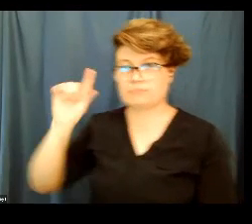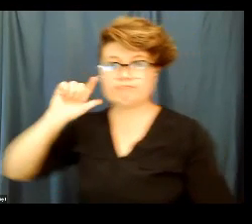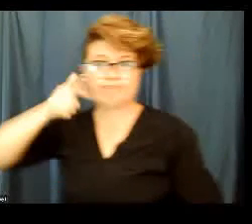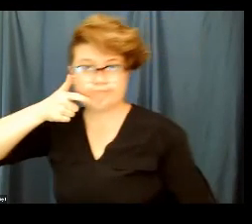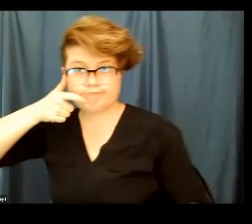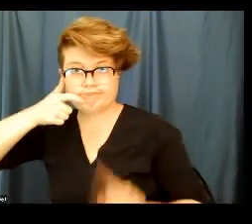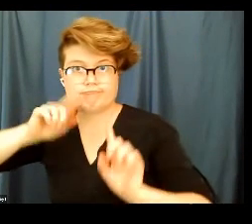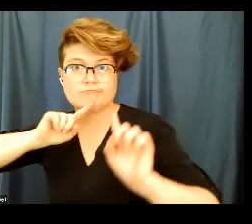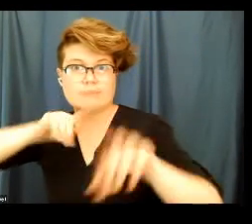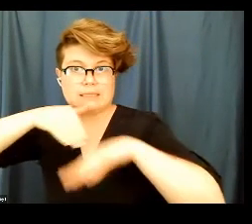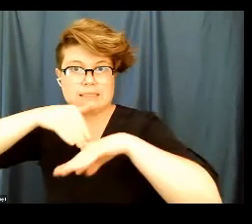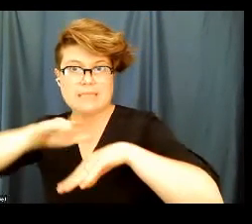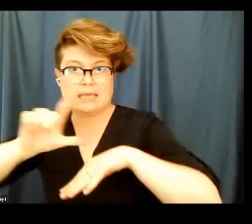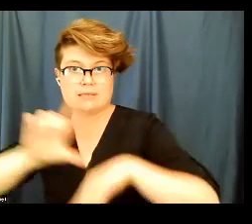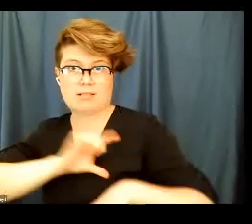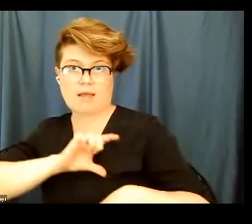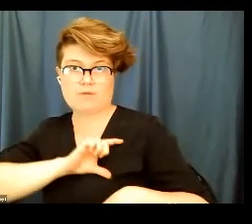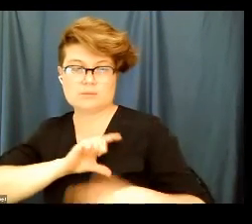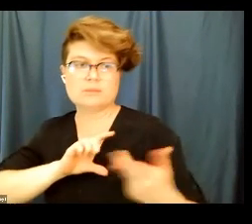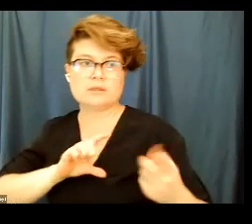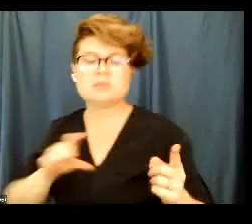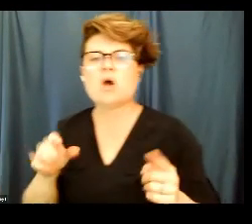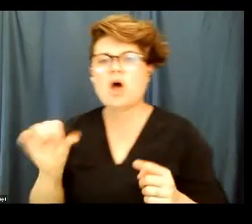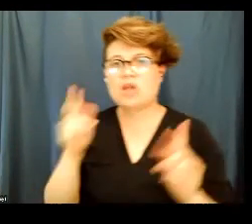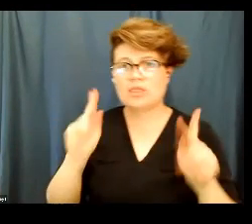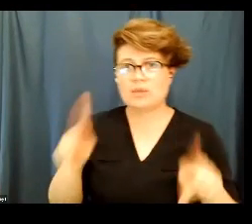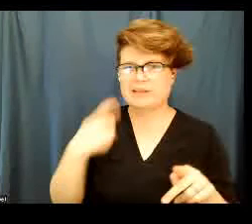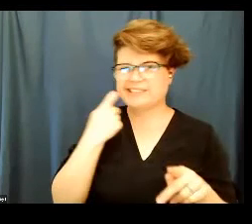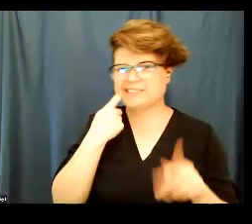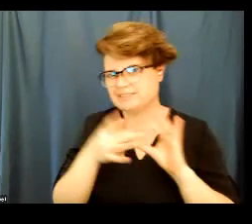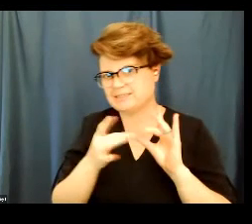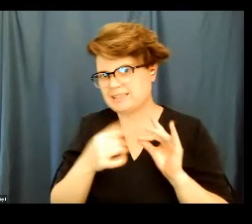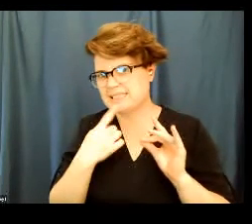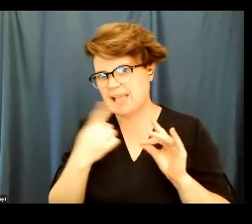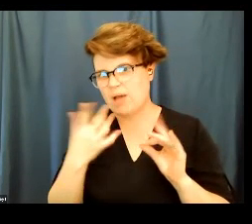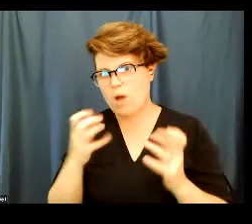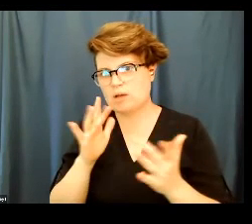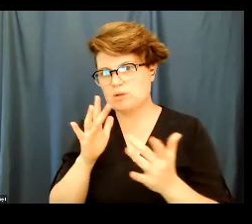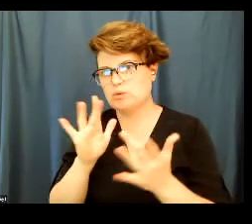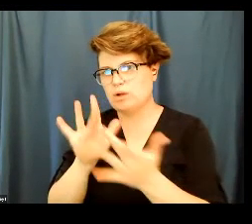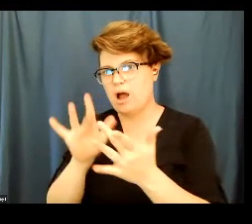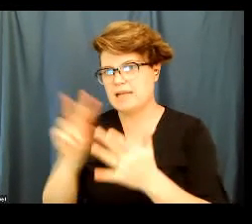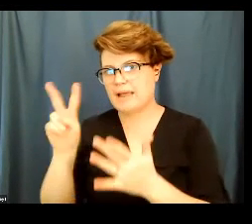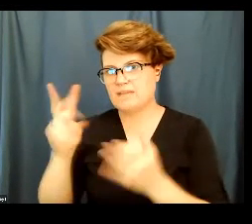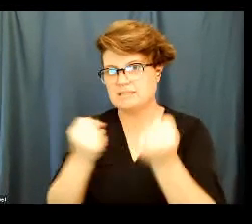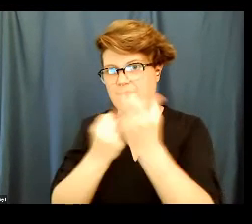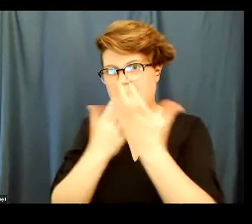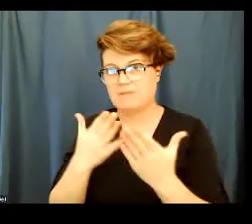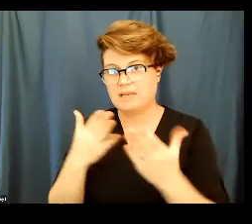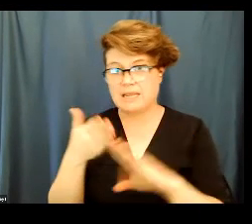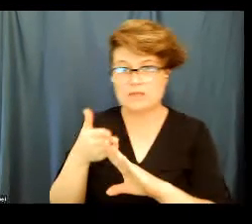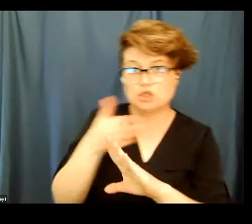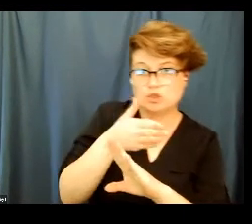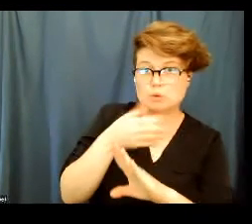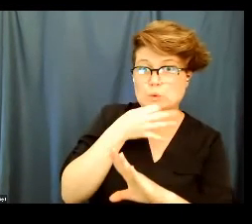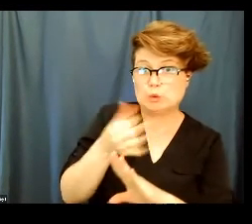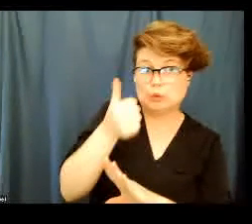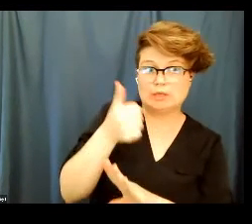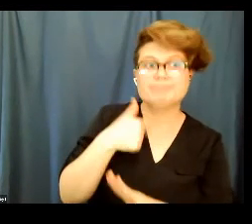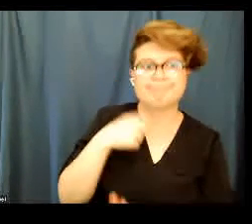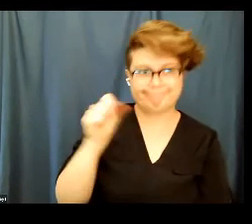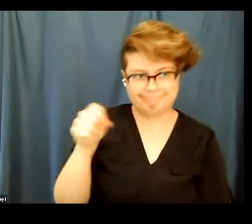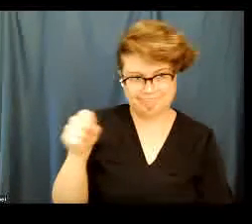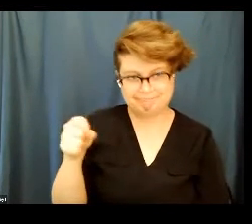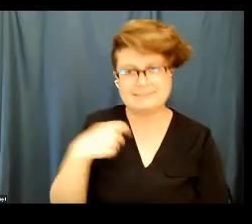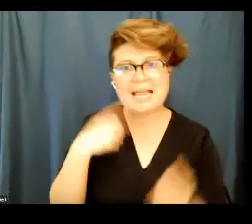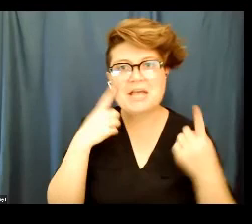contact a victim advocate sooner. Yeah, that's what I also would like to see here as well. And so I've suggested a couple of